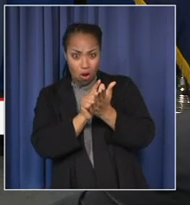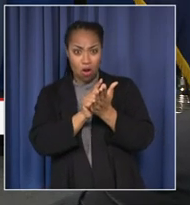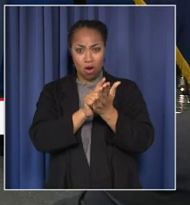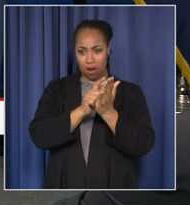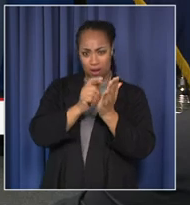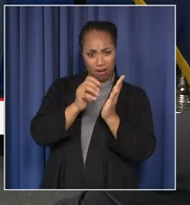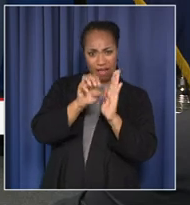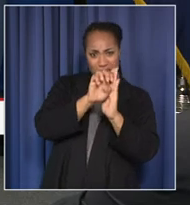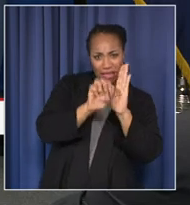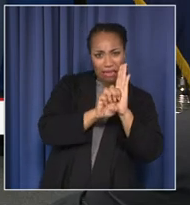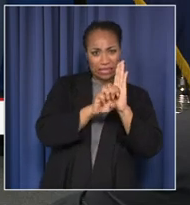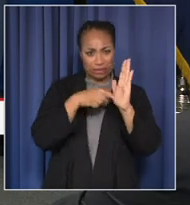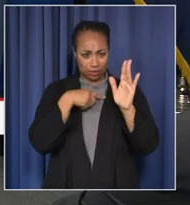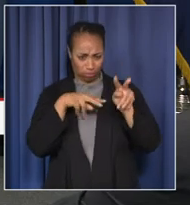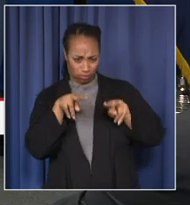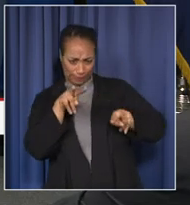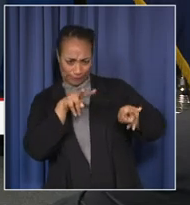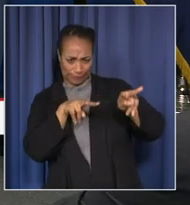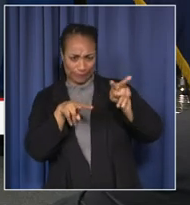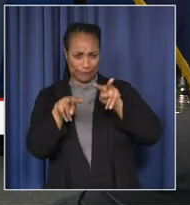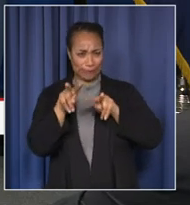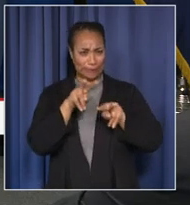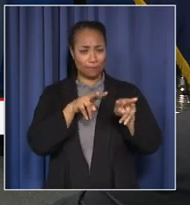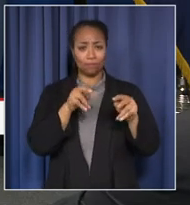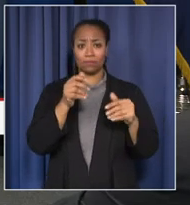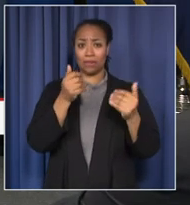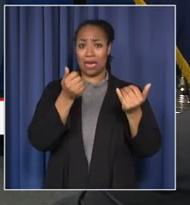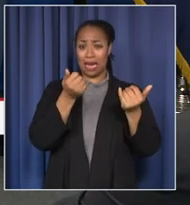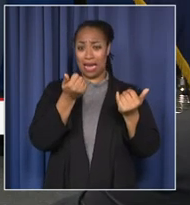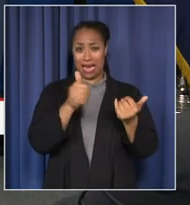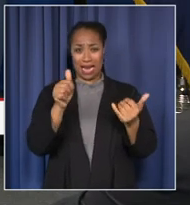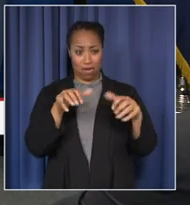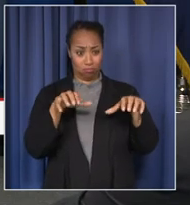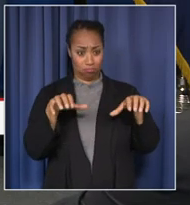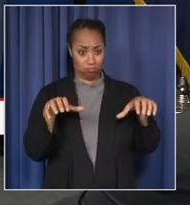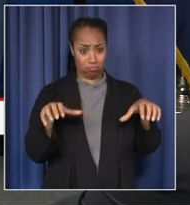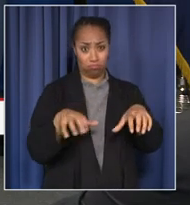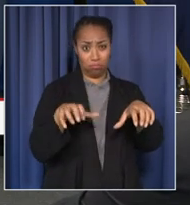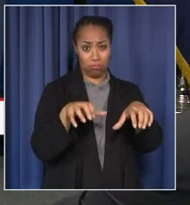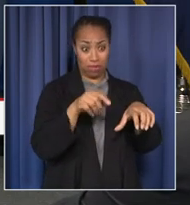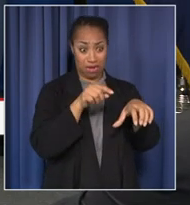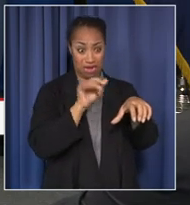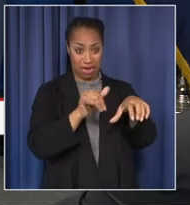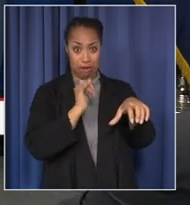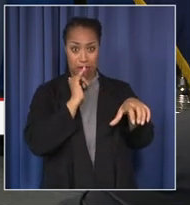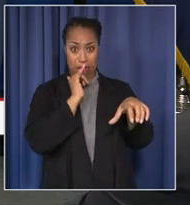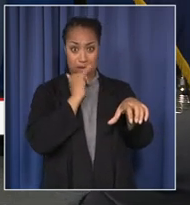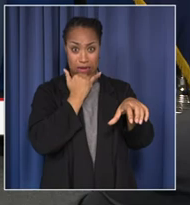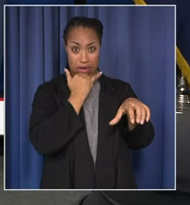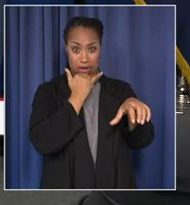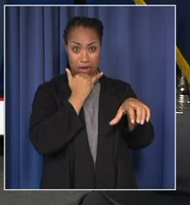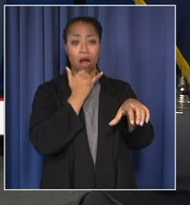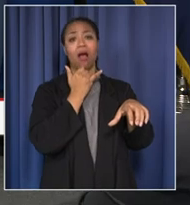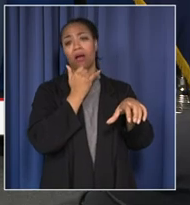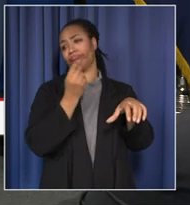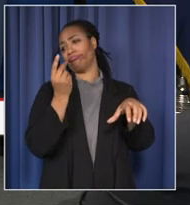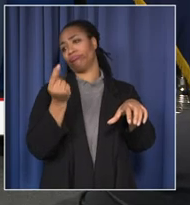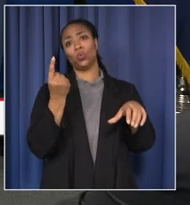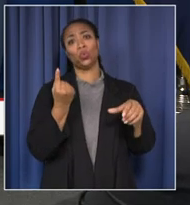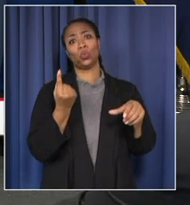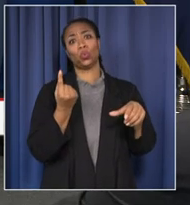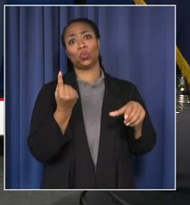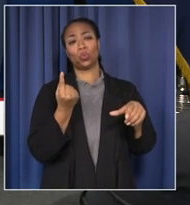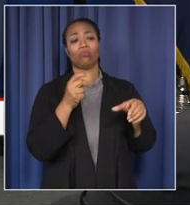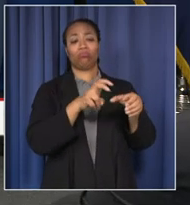a member for the type of conduct that the indictment indicates. That hadn't been the case 10 years